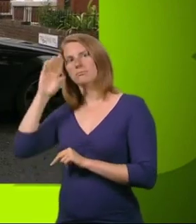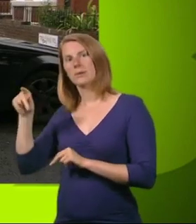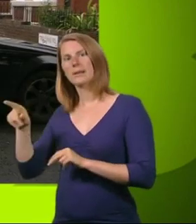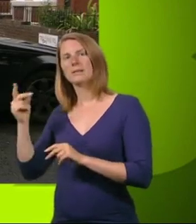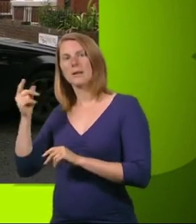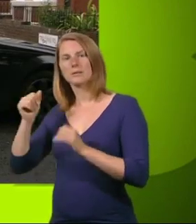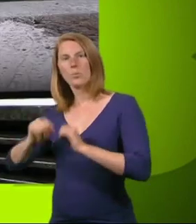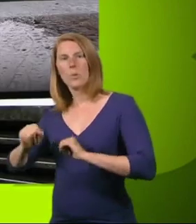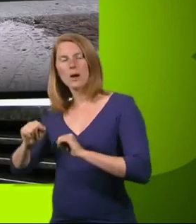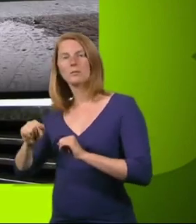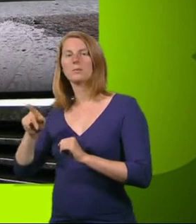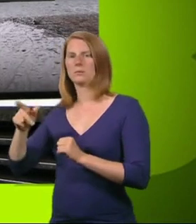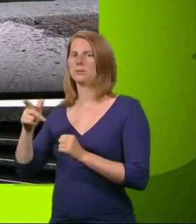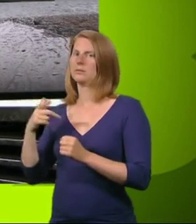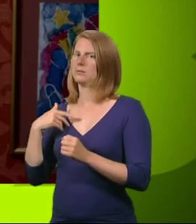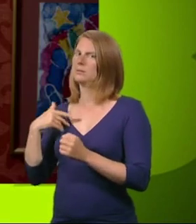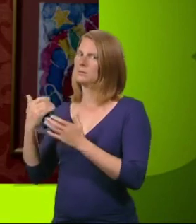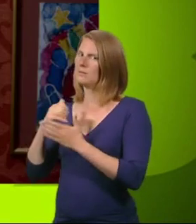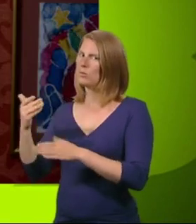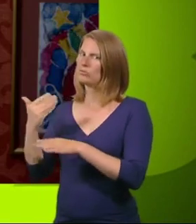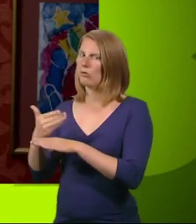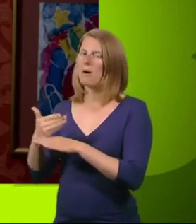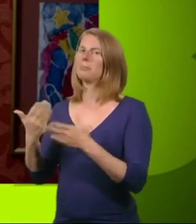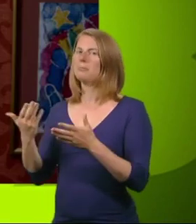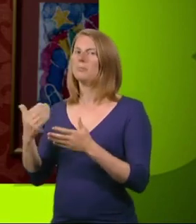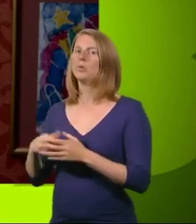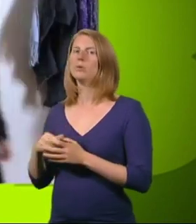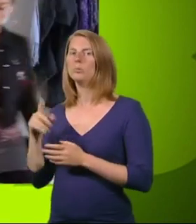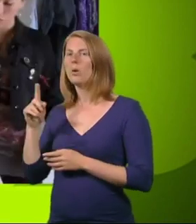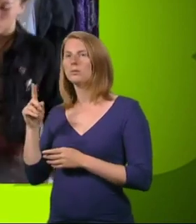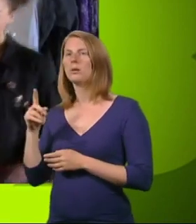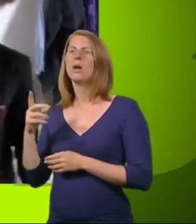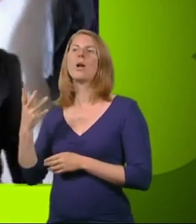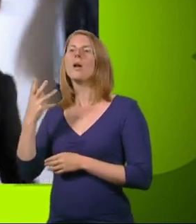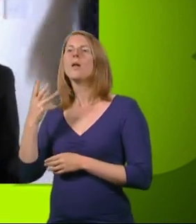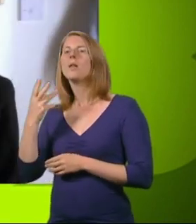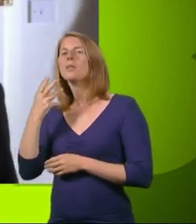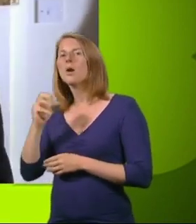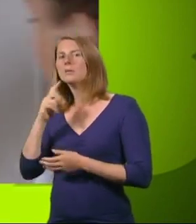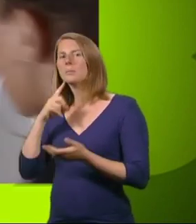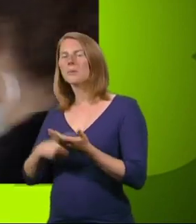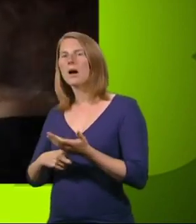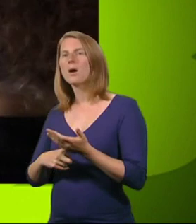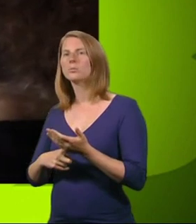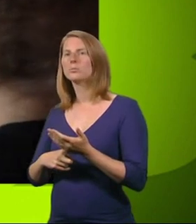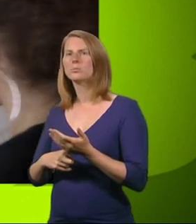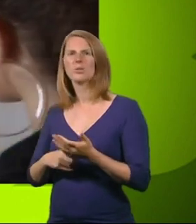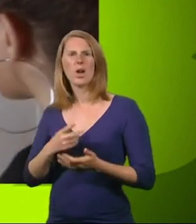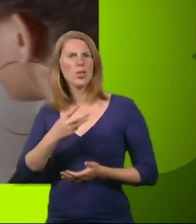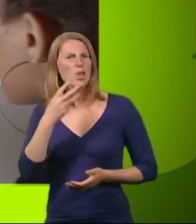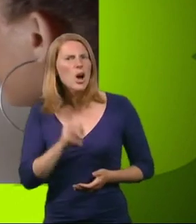Tell the taxi to wait. I basically save your job. And you give me, let's say, 30 quid?